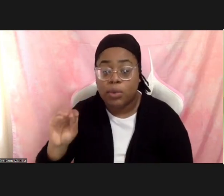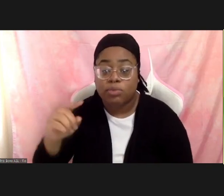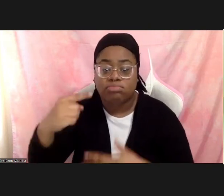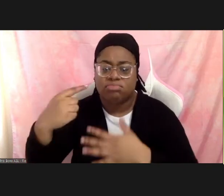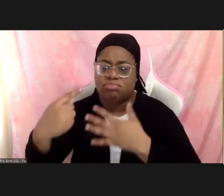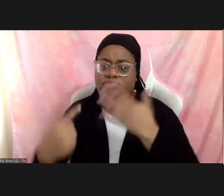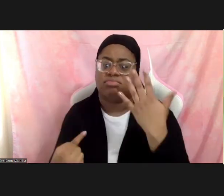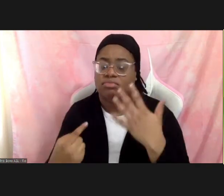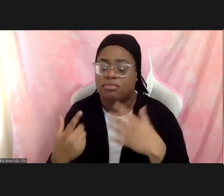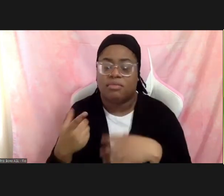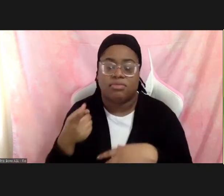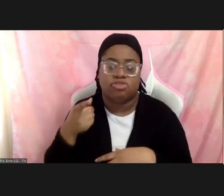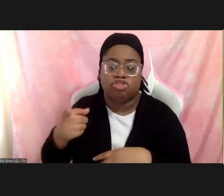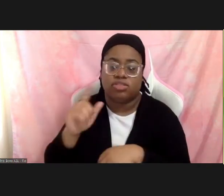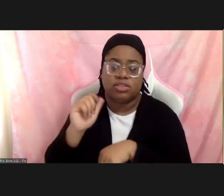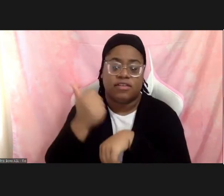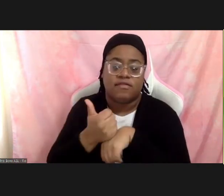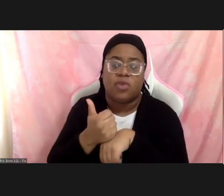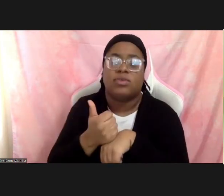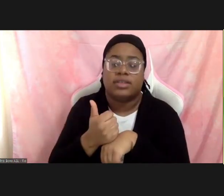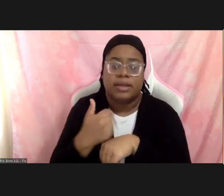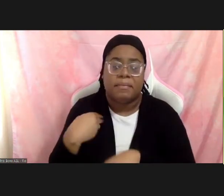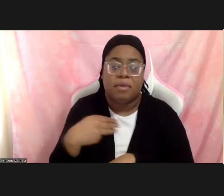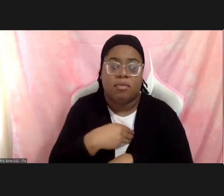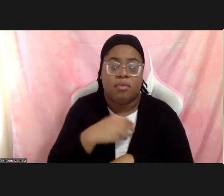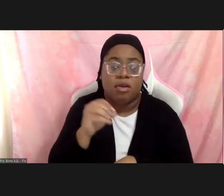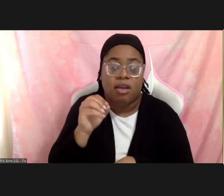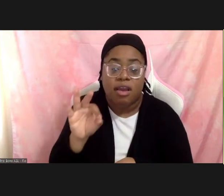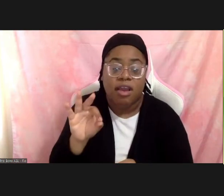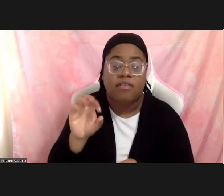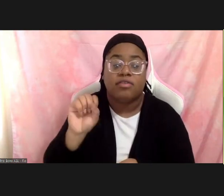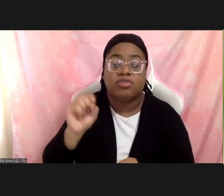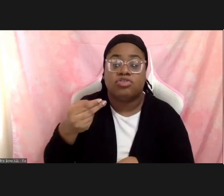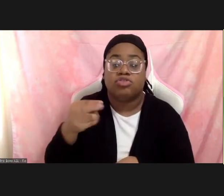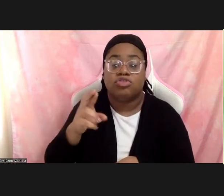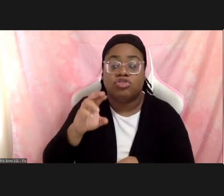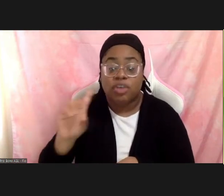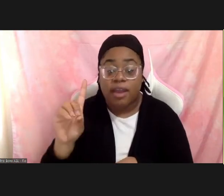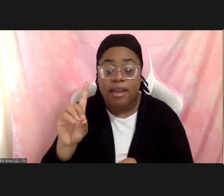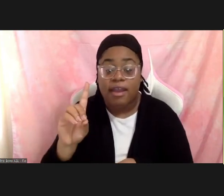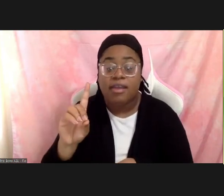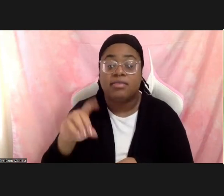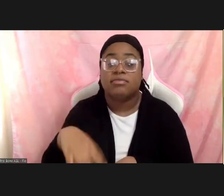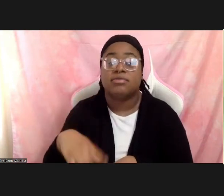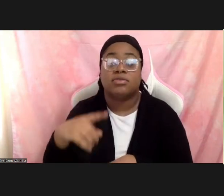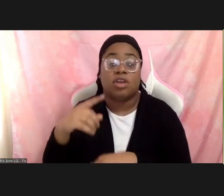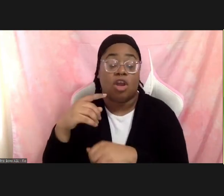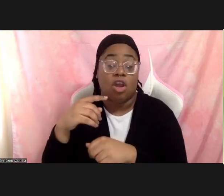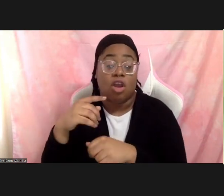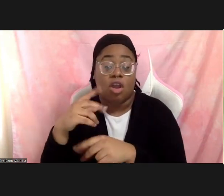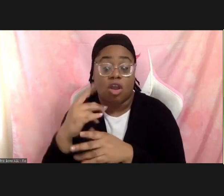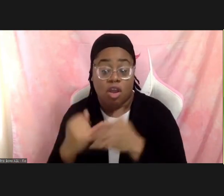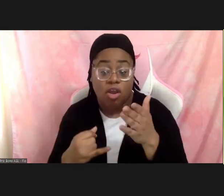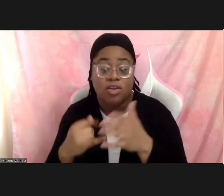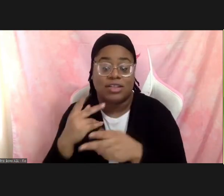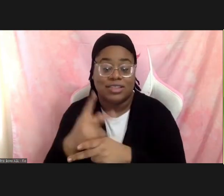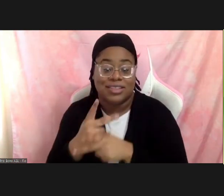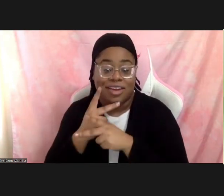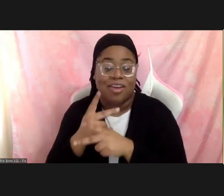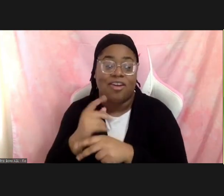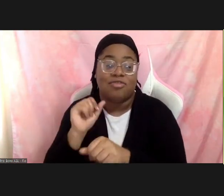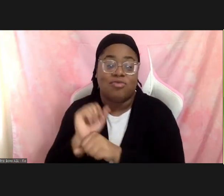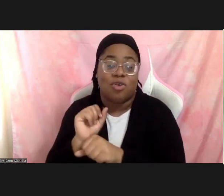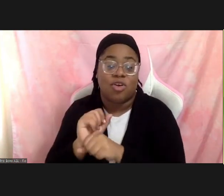is a founding member of SHRED, an art and care labor think tank. She is in a band called Ni